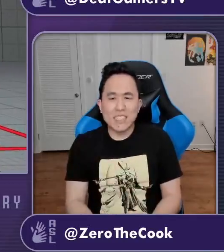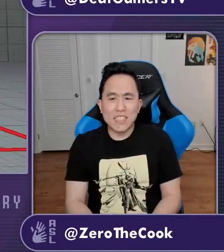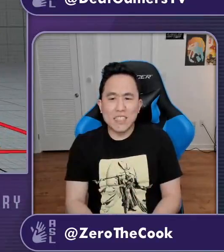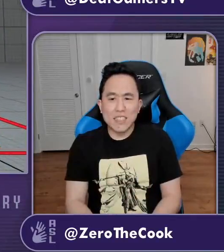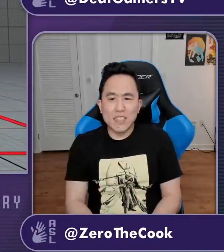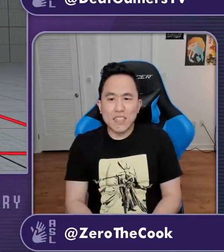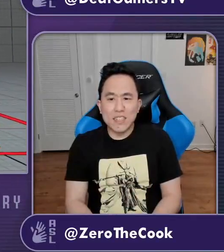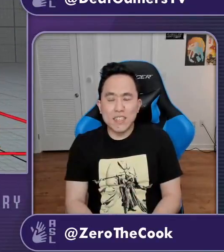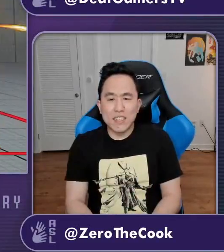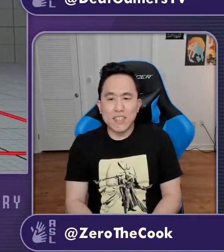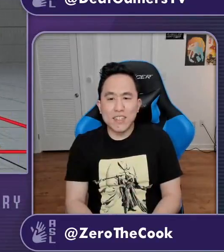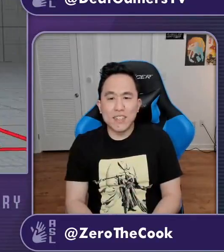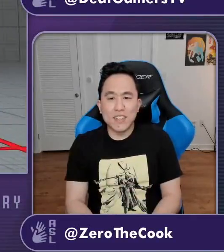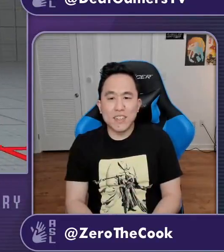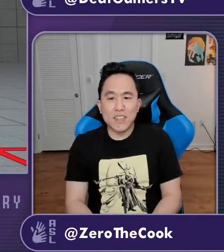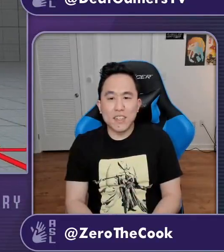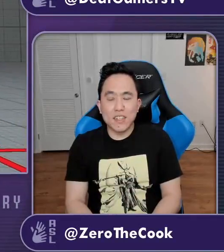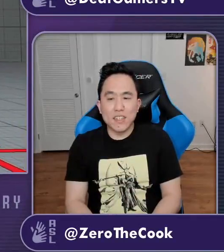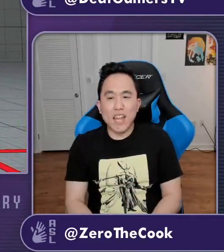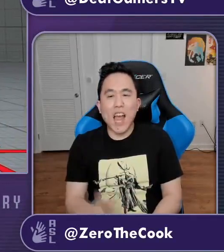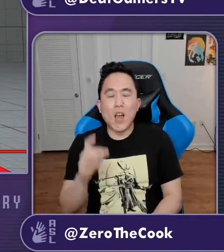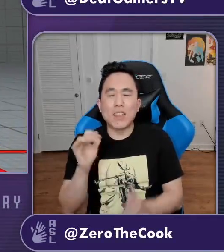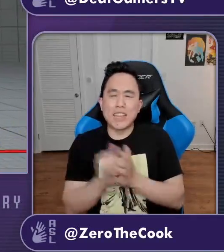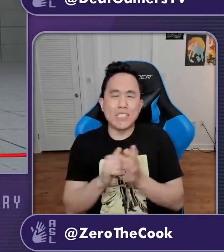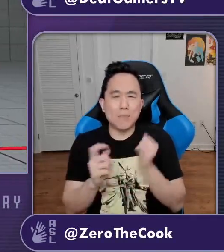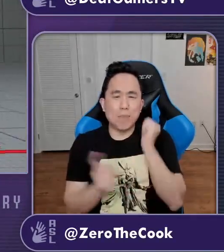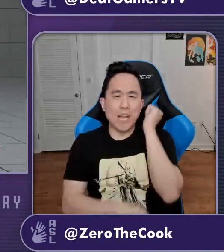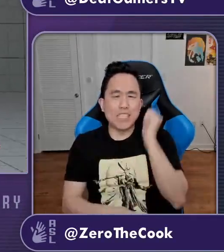Activation into crush counter. Getting out of it though. Ooh.